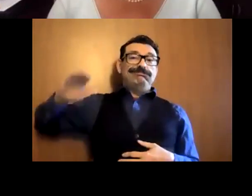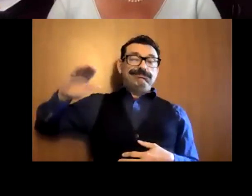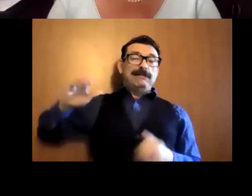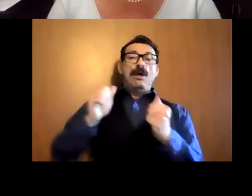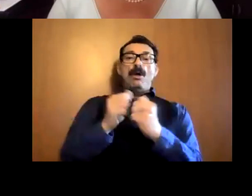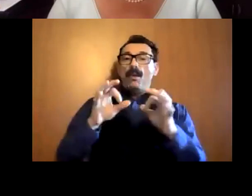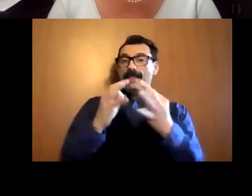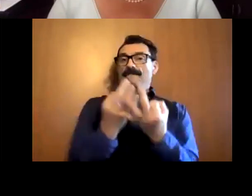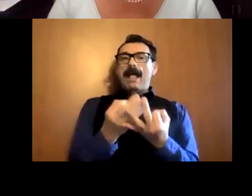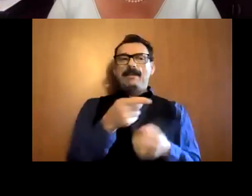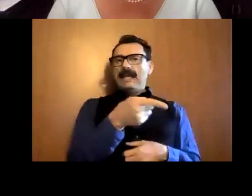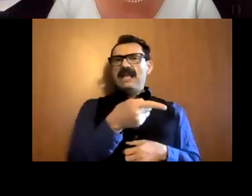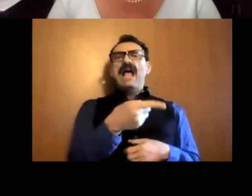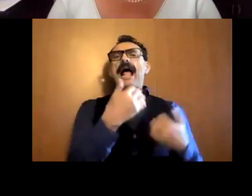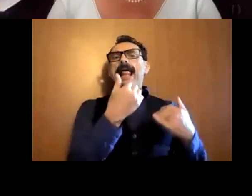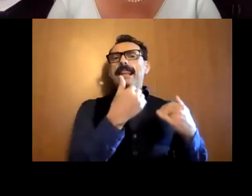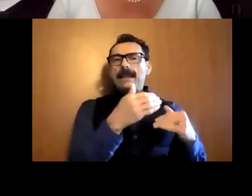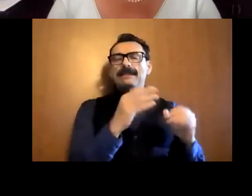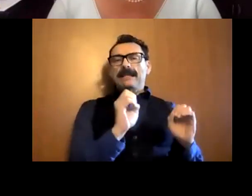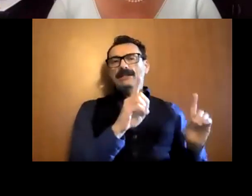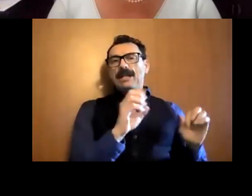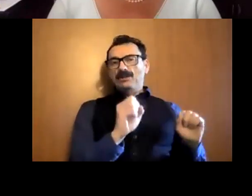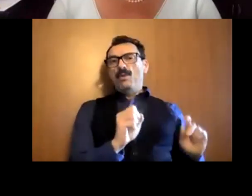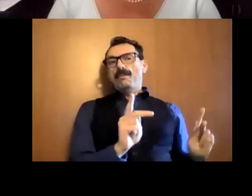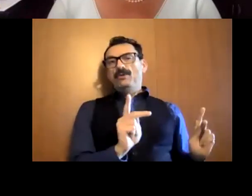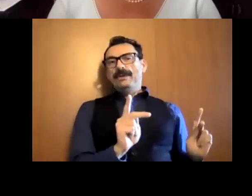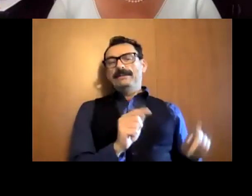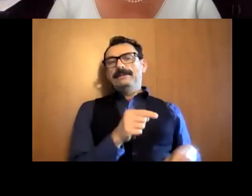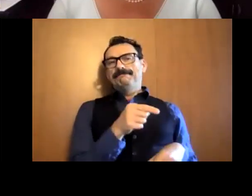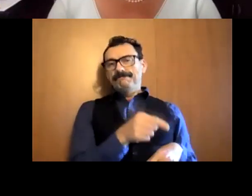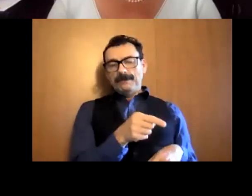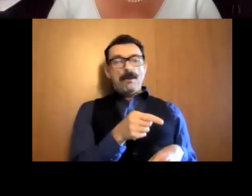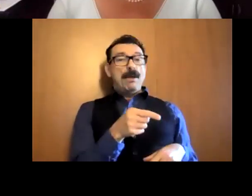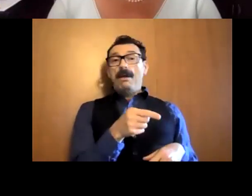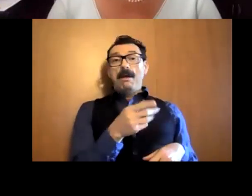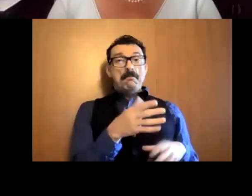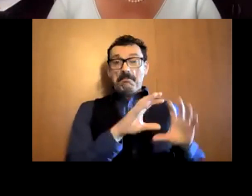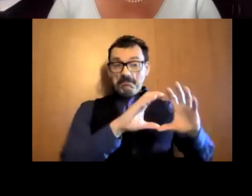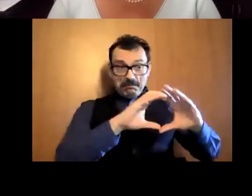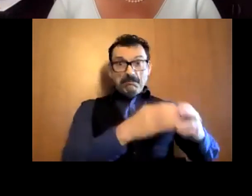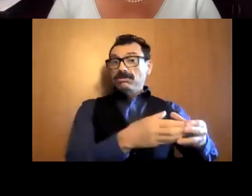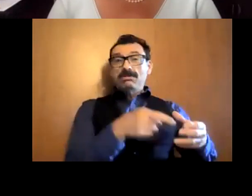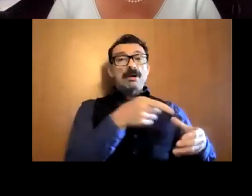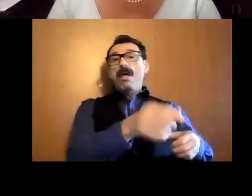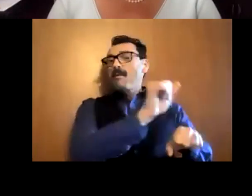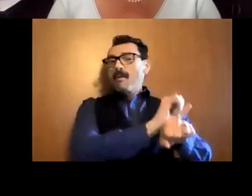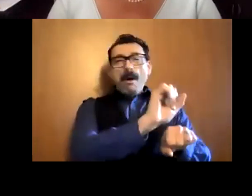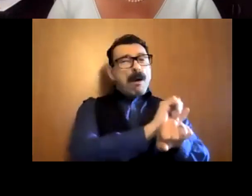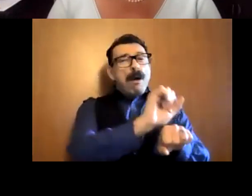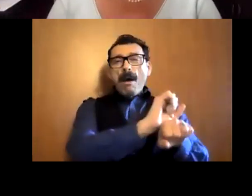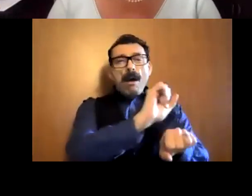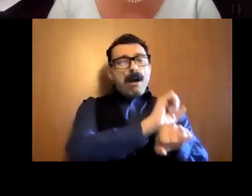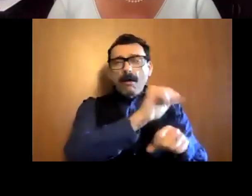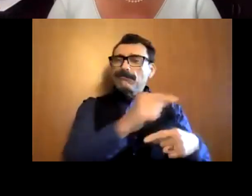educational opportunities. They may have worked many hours and still struggled to support the family. We